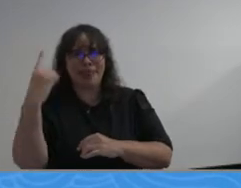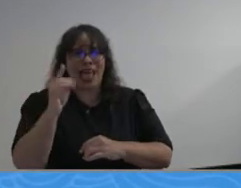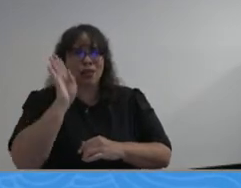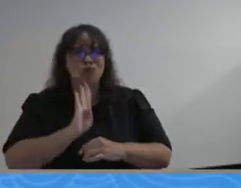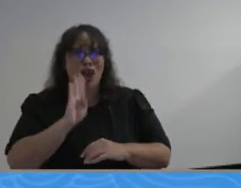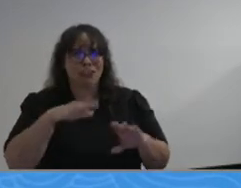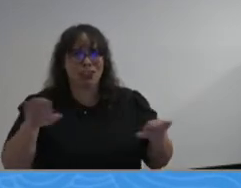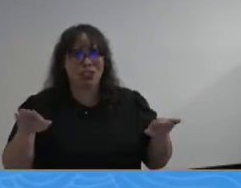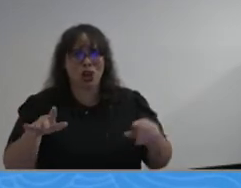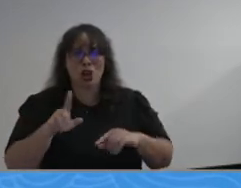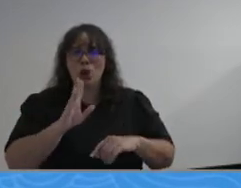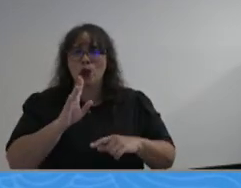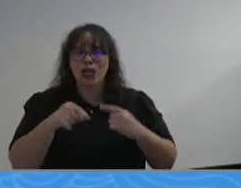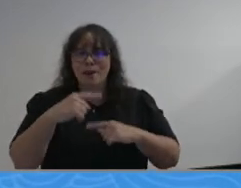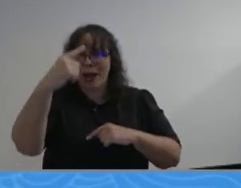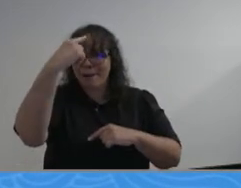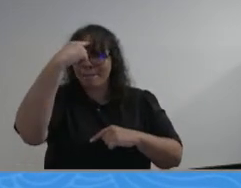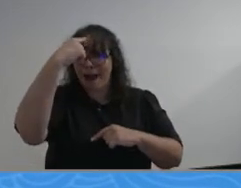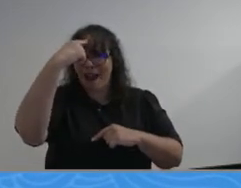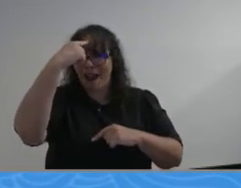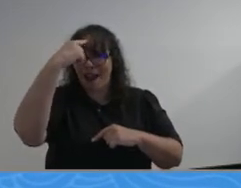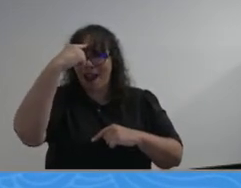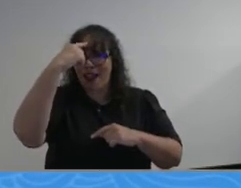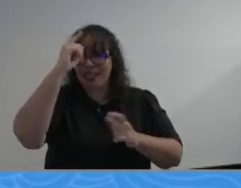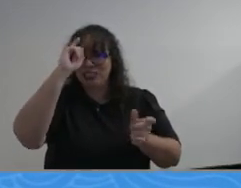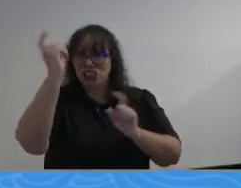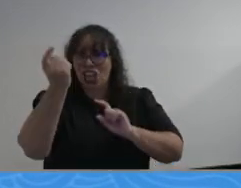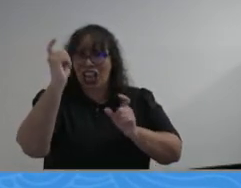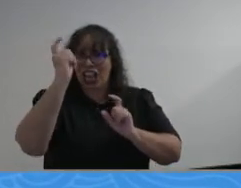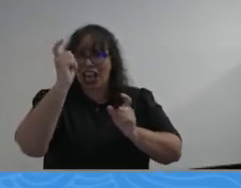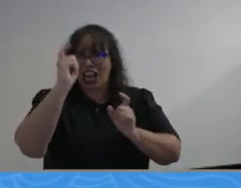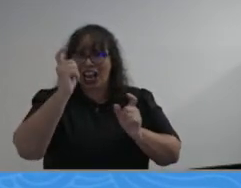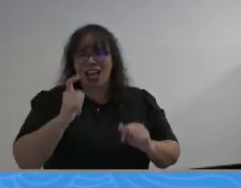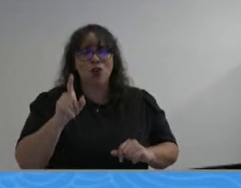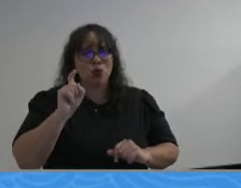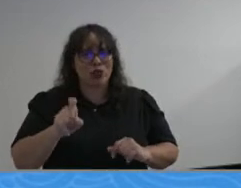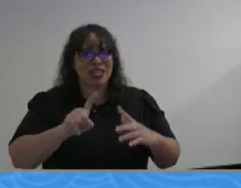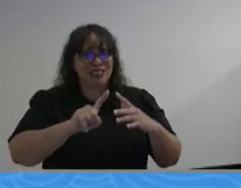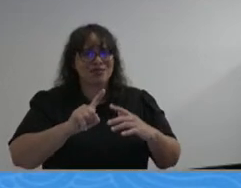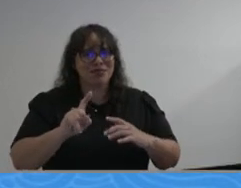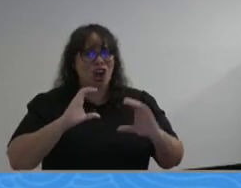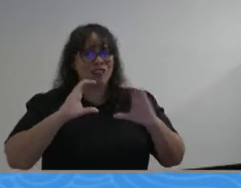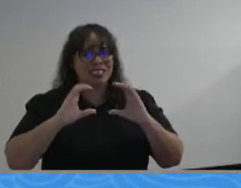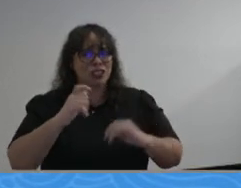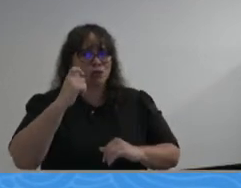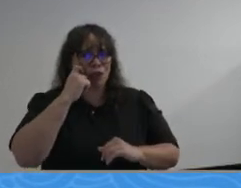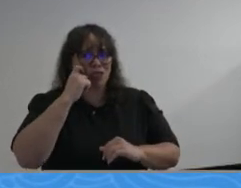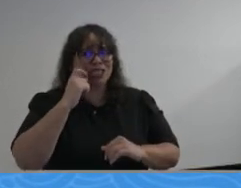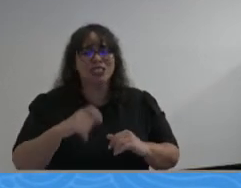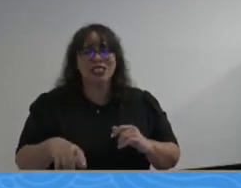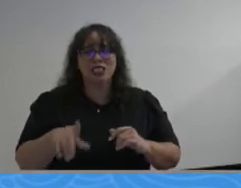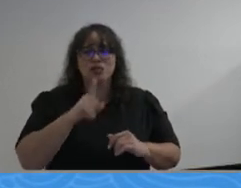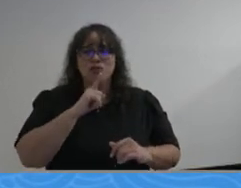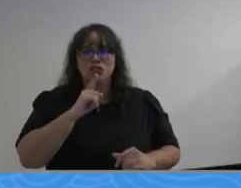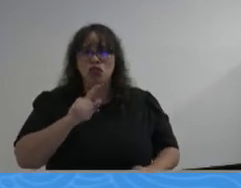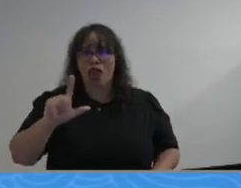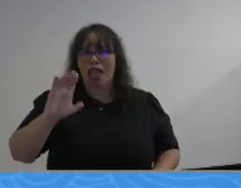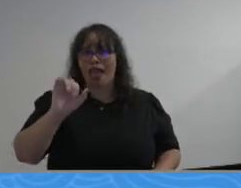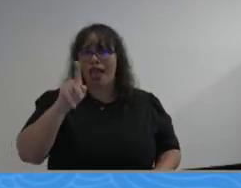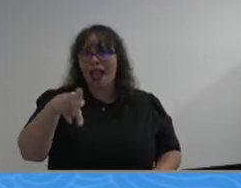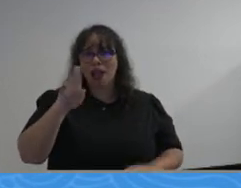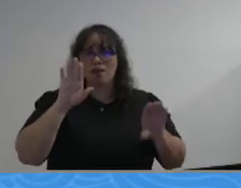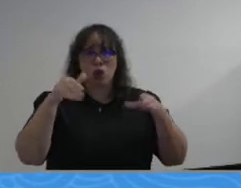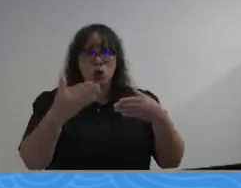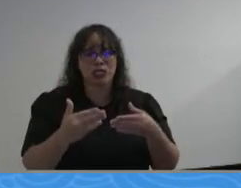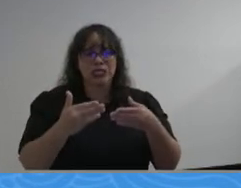So we're talking about a mindset here that has to be had. We have to start talking about conversations about race. We have to make sure our LCAP has a focus on